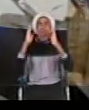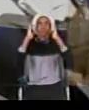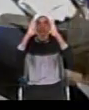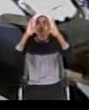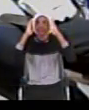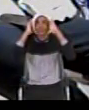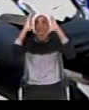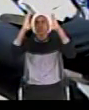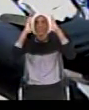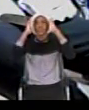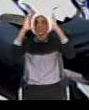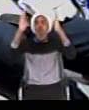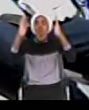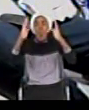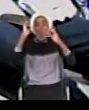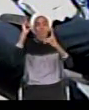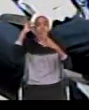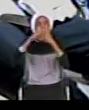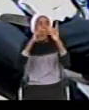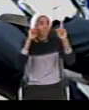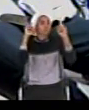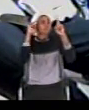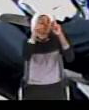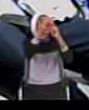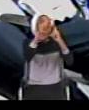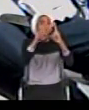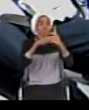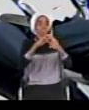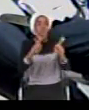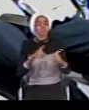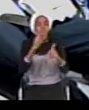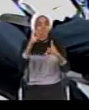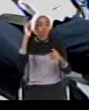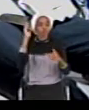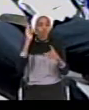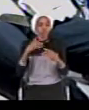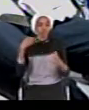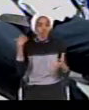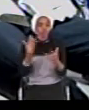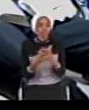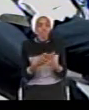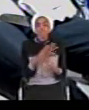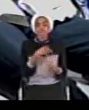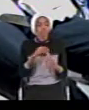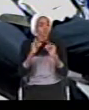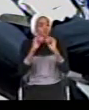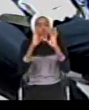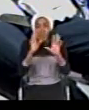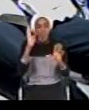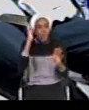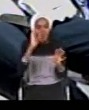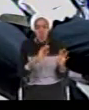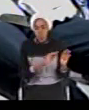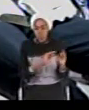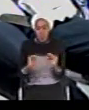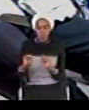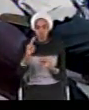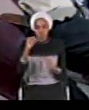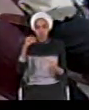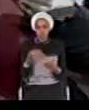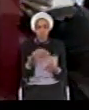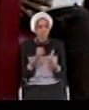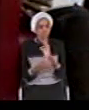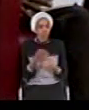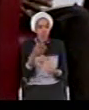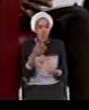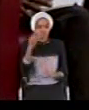a flint in the goal, in the place you ought to reach, nothing will move you again in Jesus'